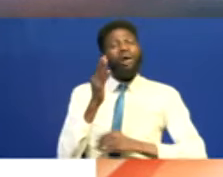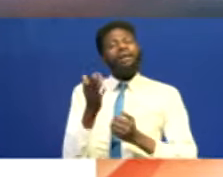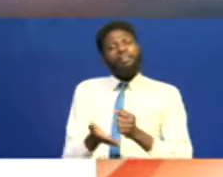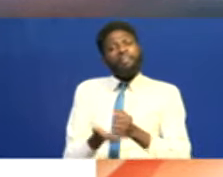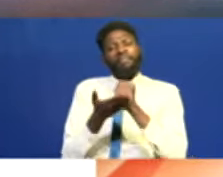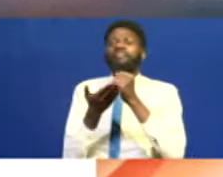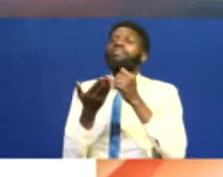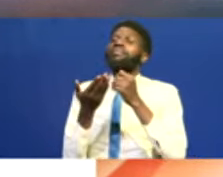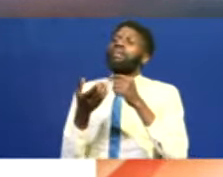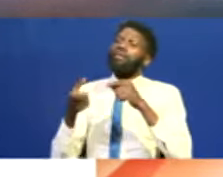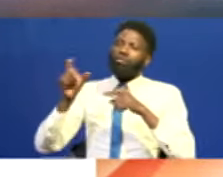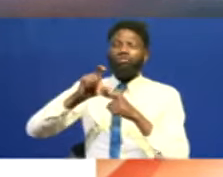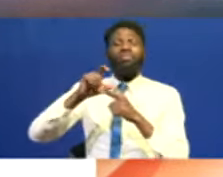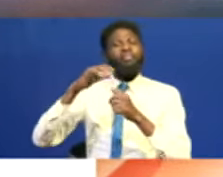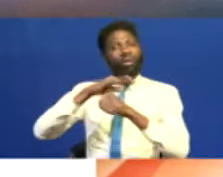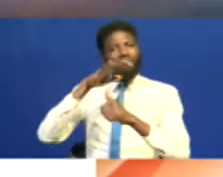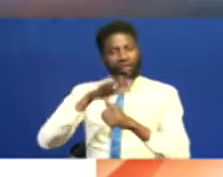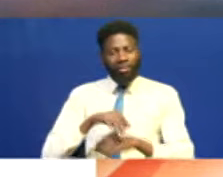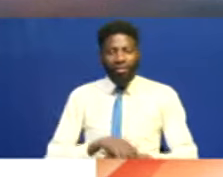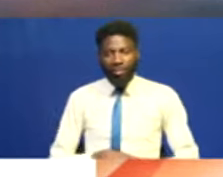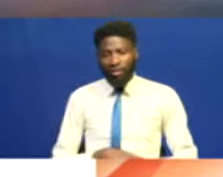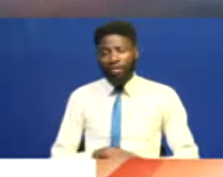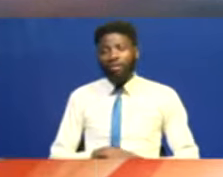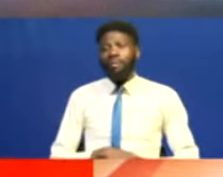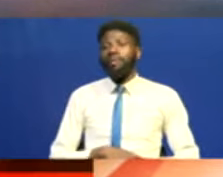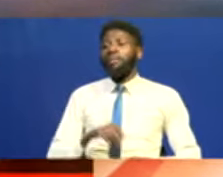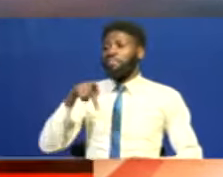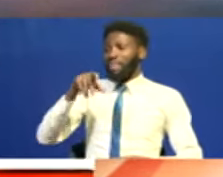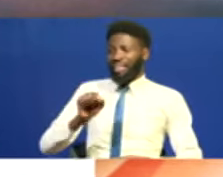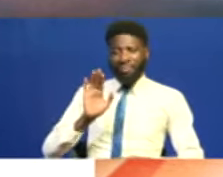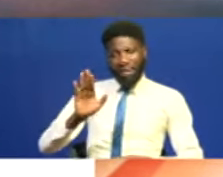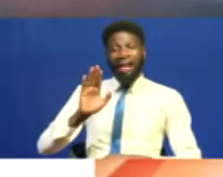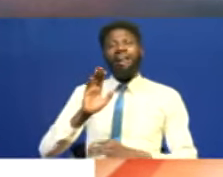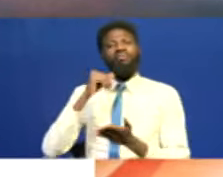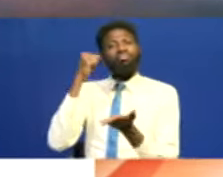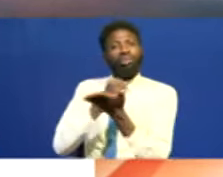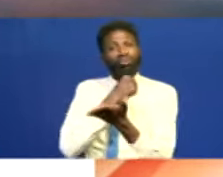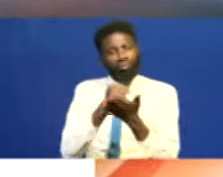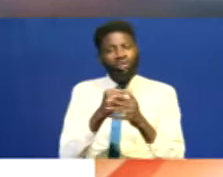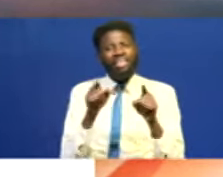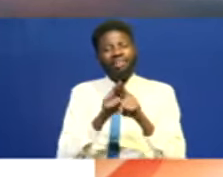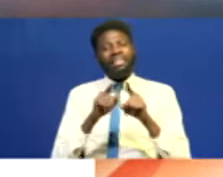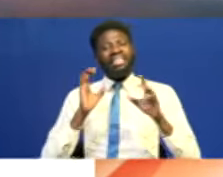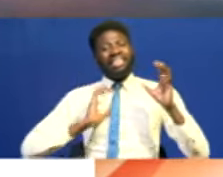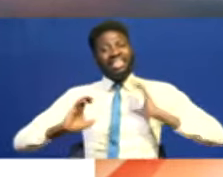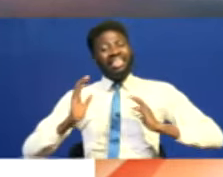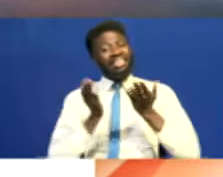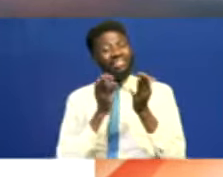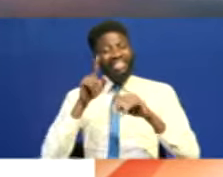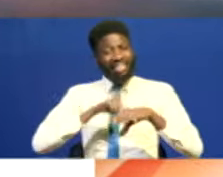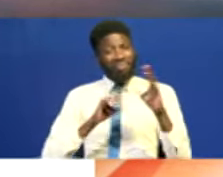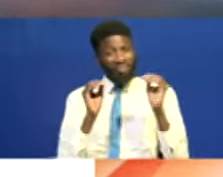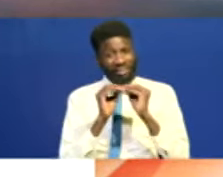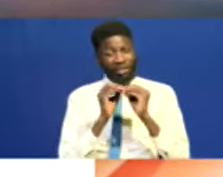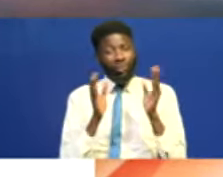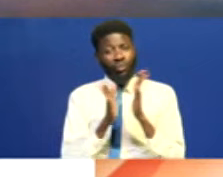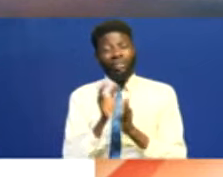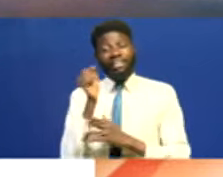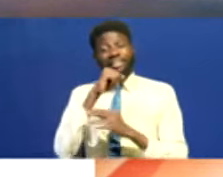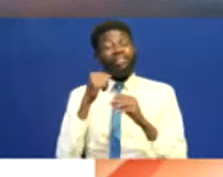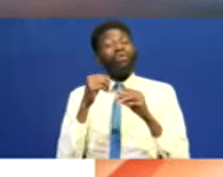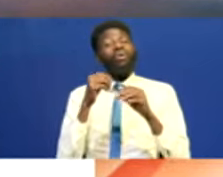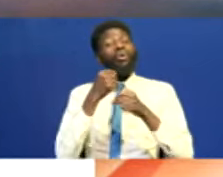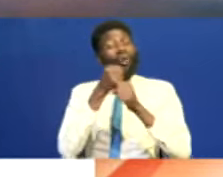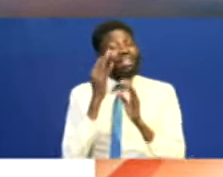cards. Principal Secretary for Immigration and Citizen Services, Julius Bitok, speaking at a meeting with stakeholders, among them civil society,